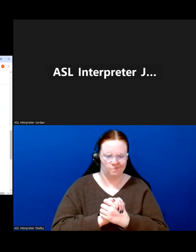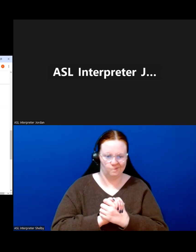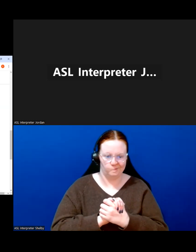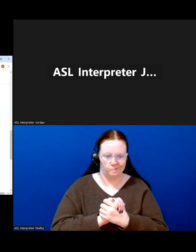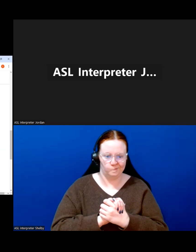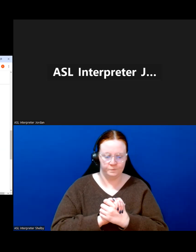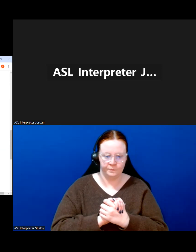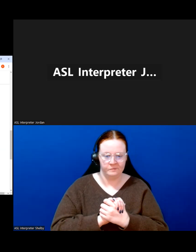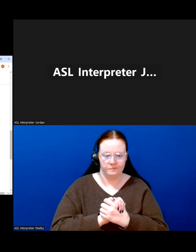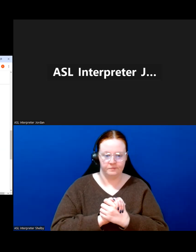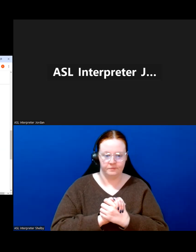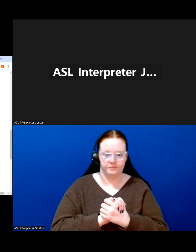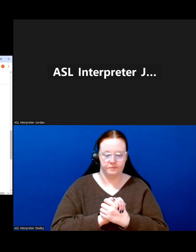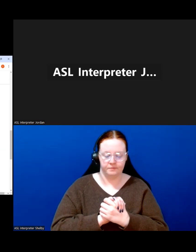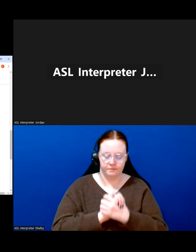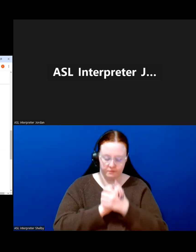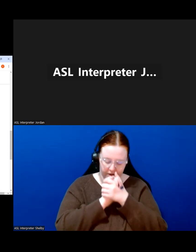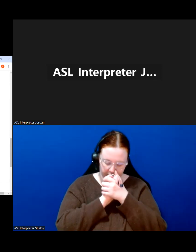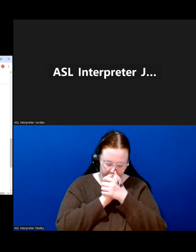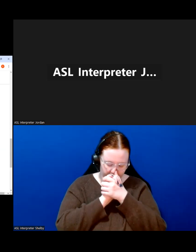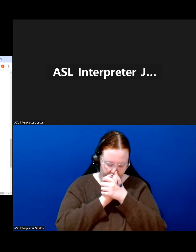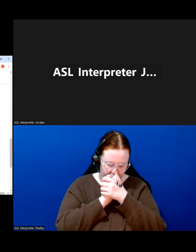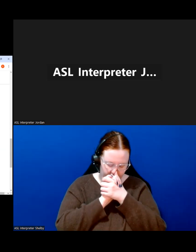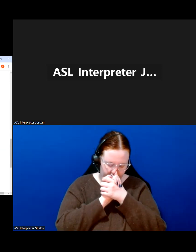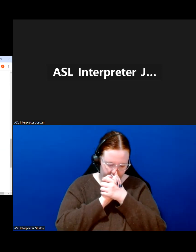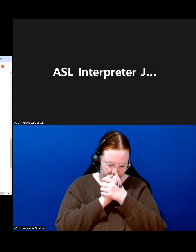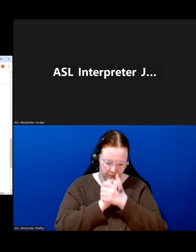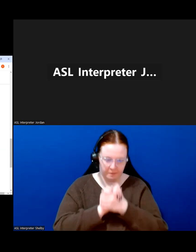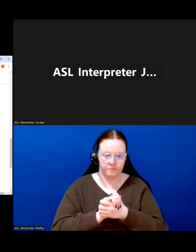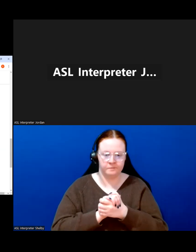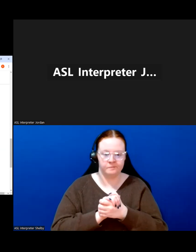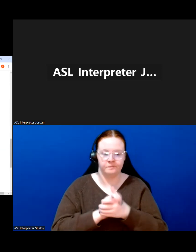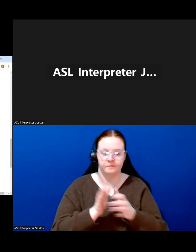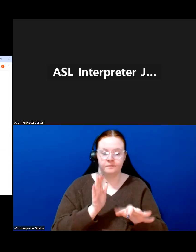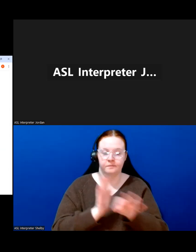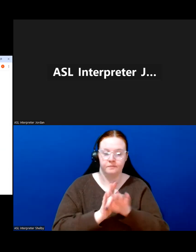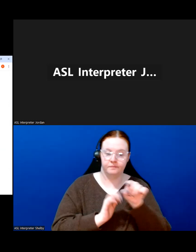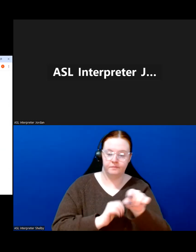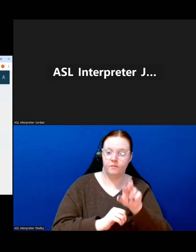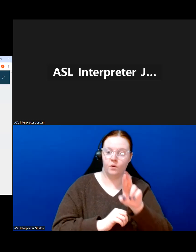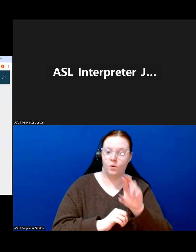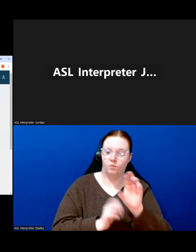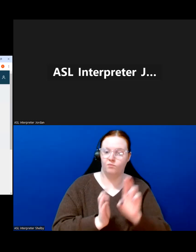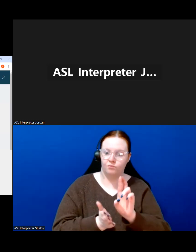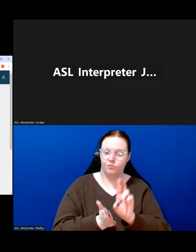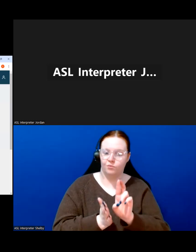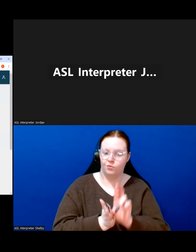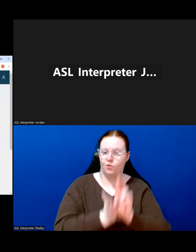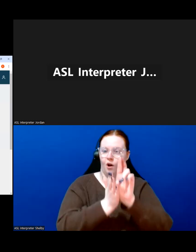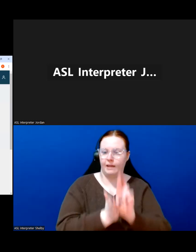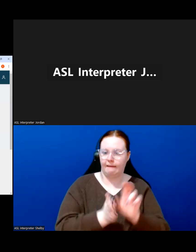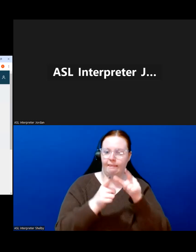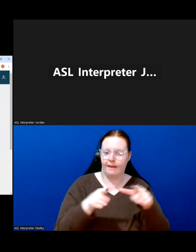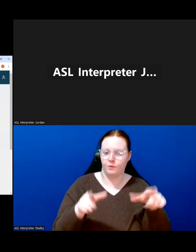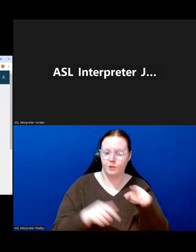And I go back to my online learning resources, I'm going to click on Rocket Languages. And here you can take